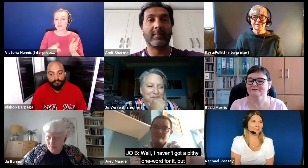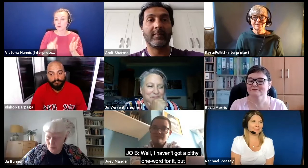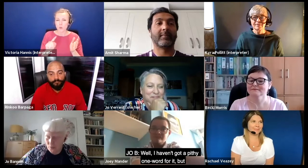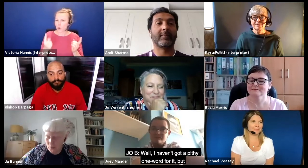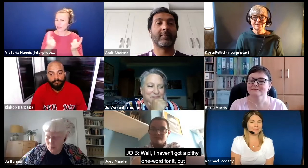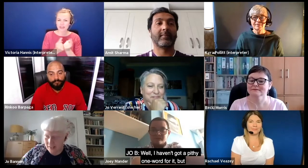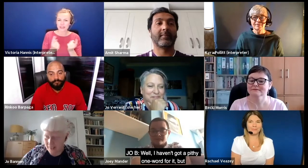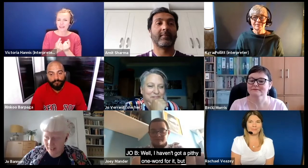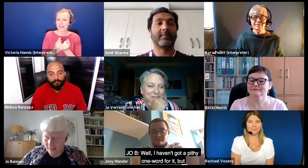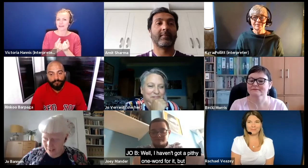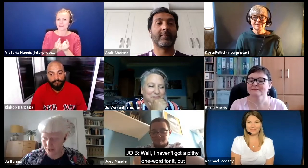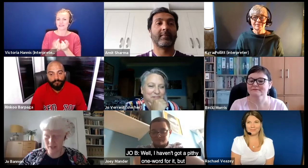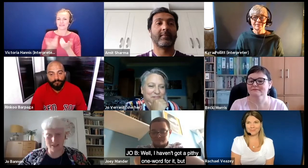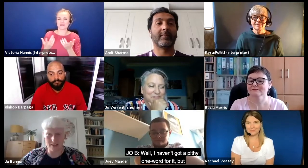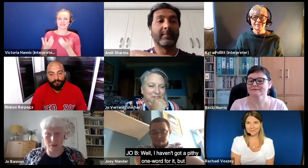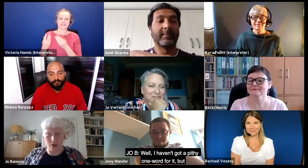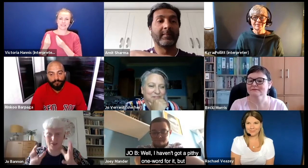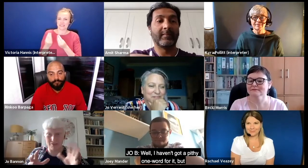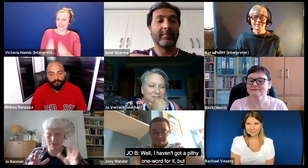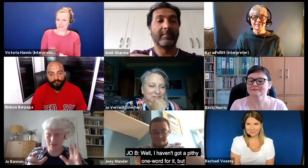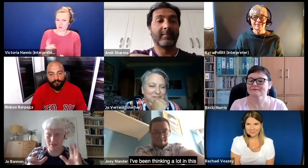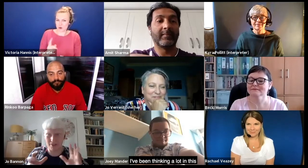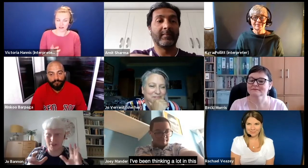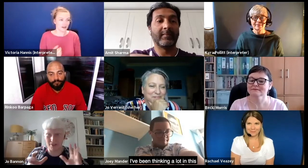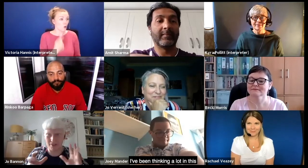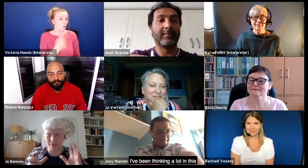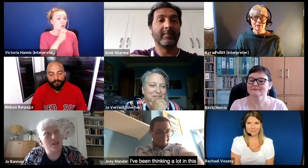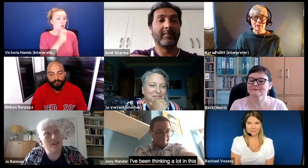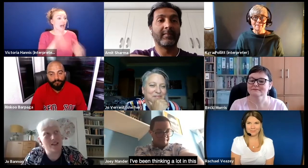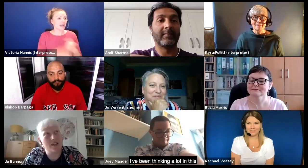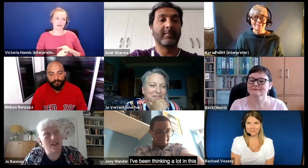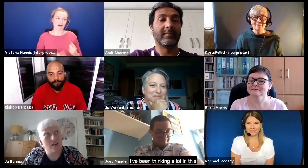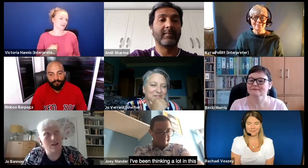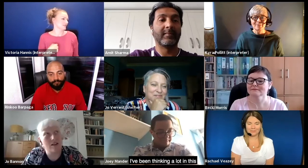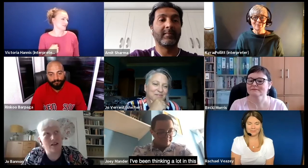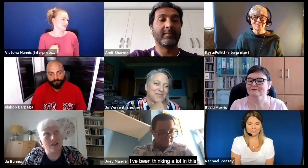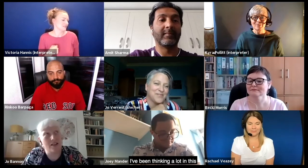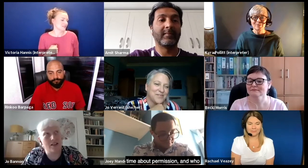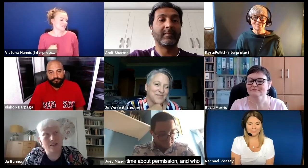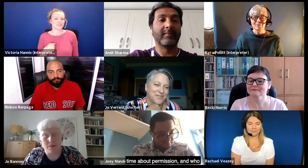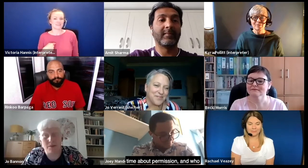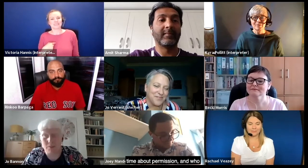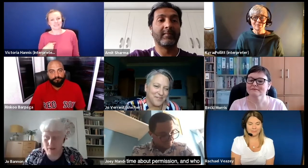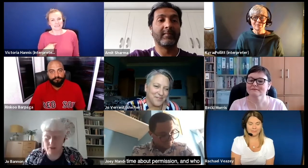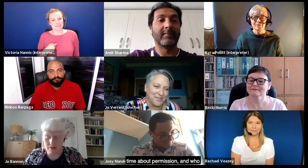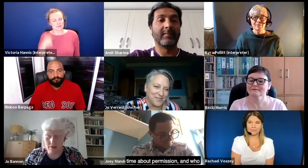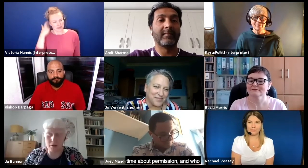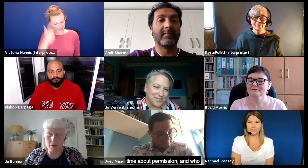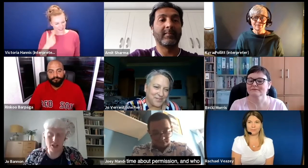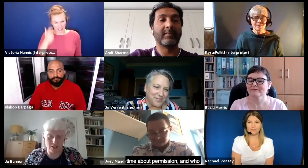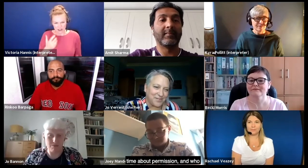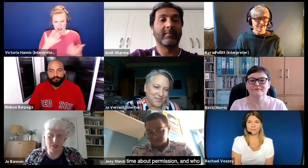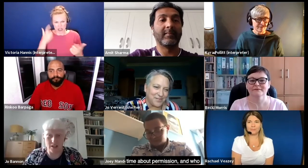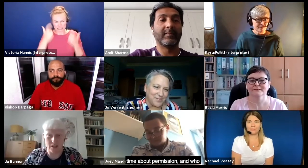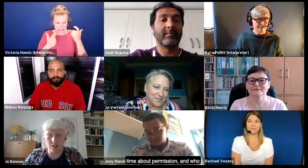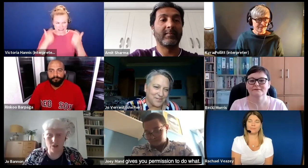Well, I haven't got a pithy one word for it, but I've been thinking a lot in this time about